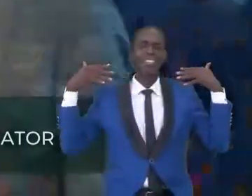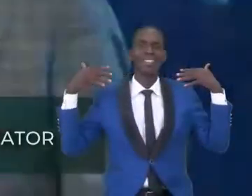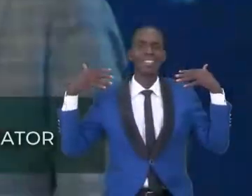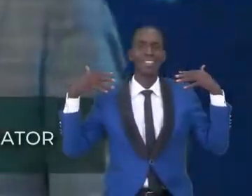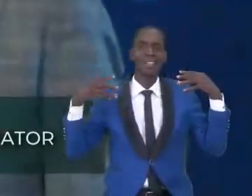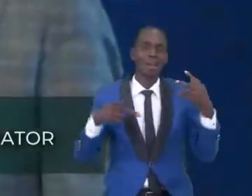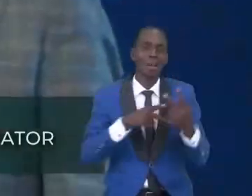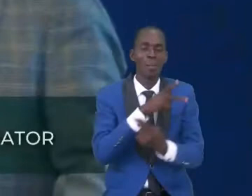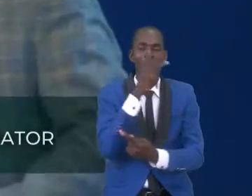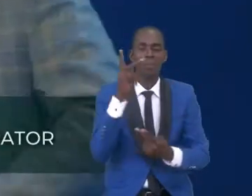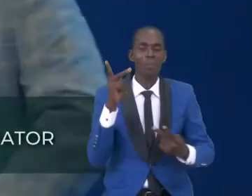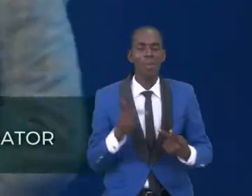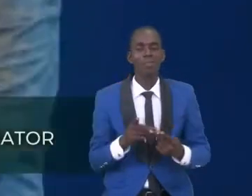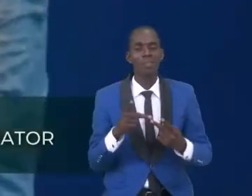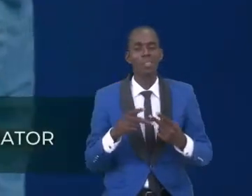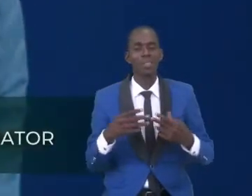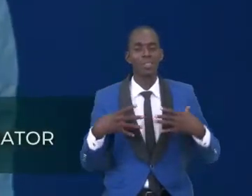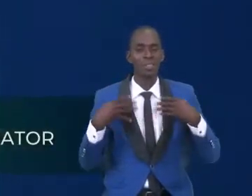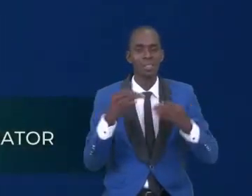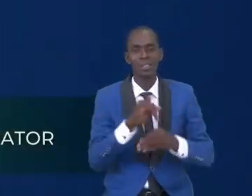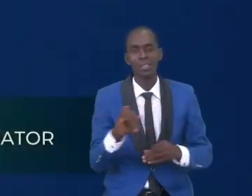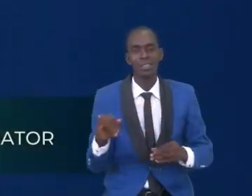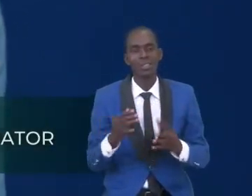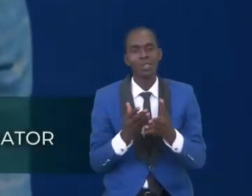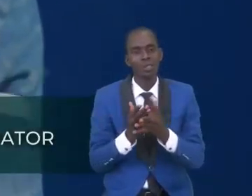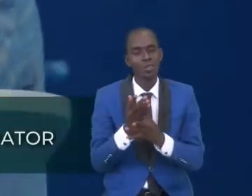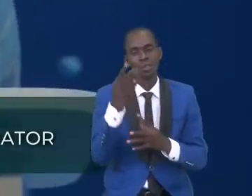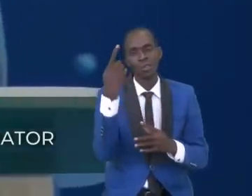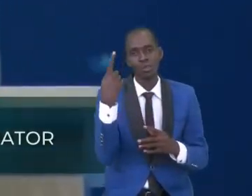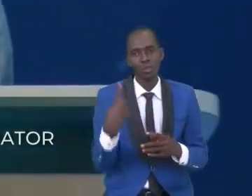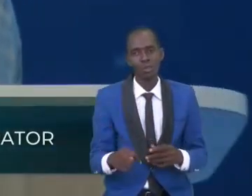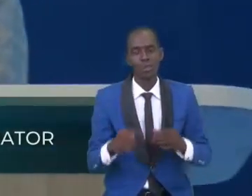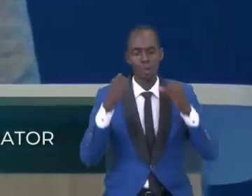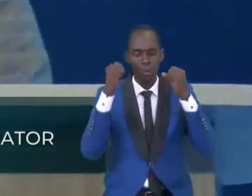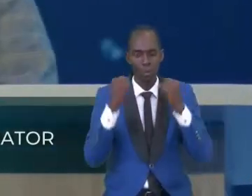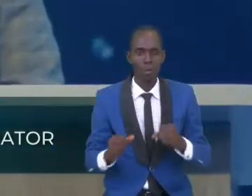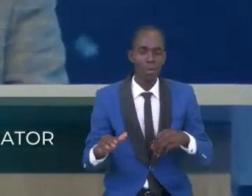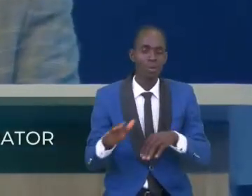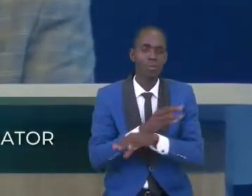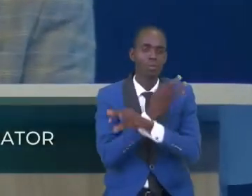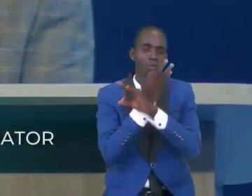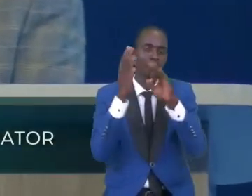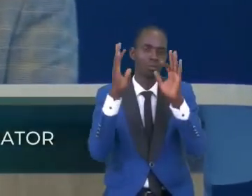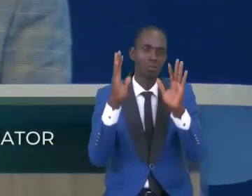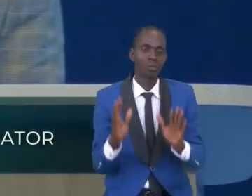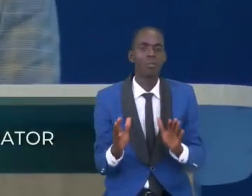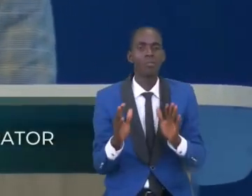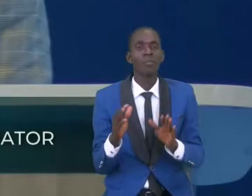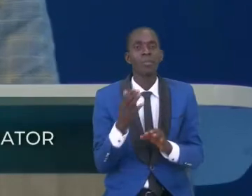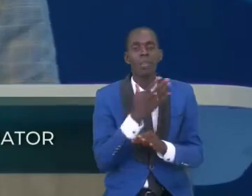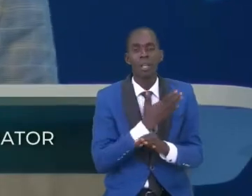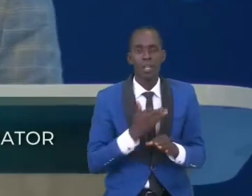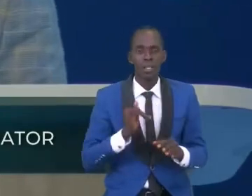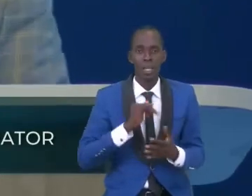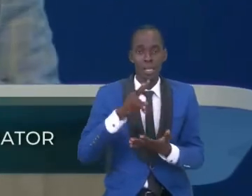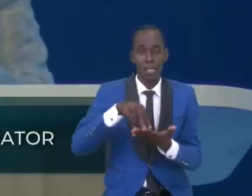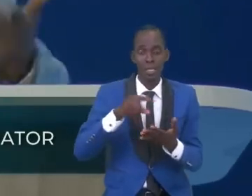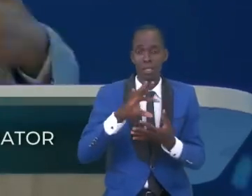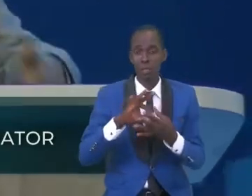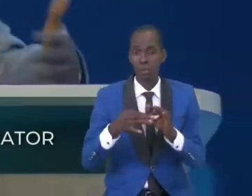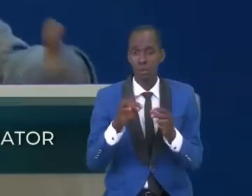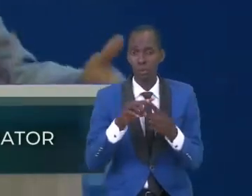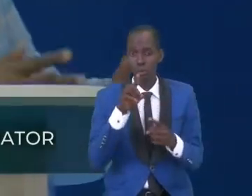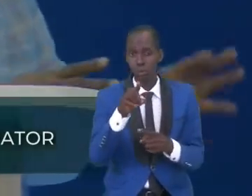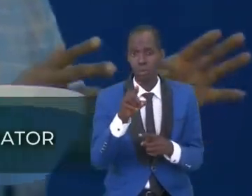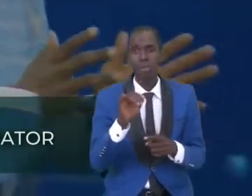Perfect soundness through the preeminent emancipator. I've read the story to you. I'm not going